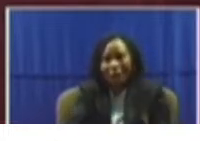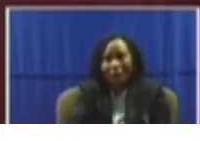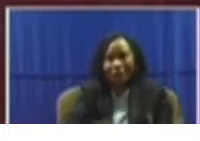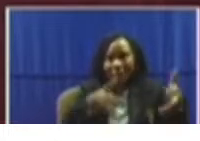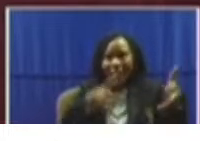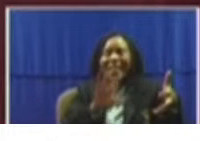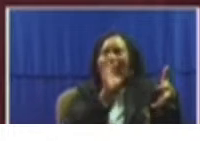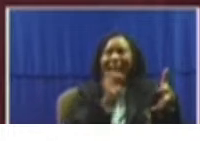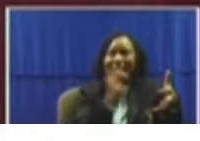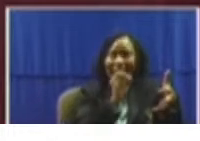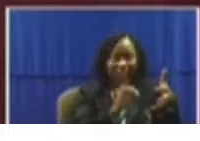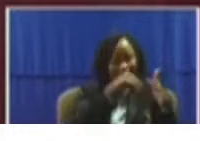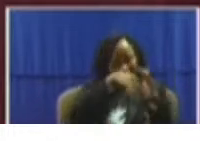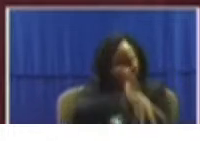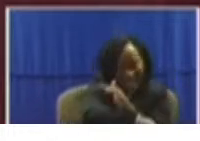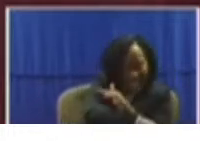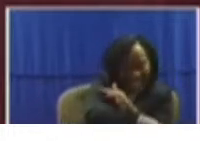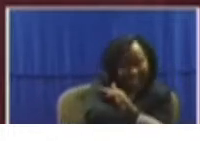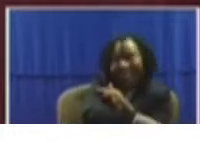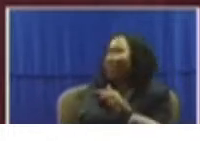Police and